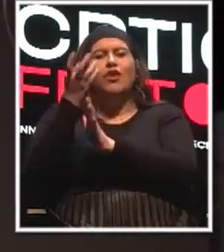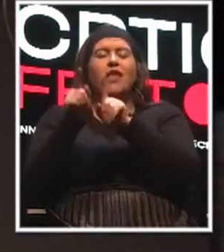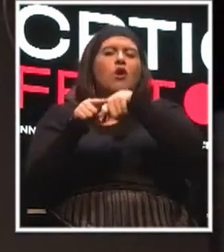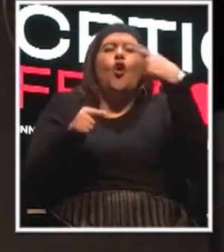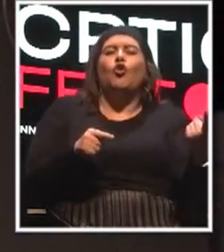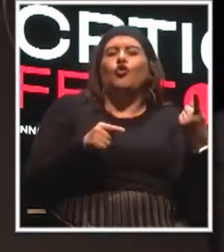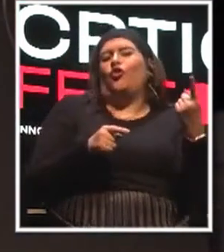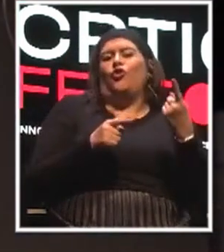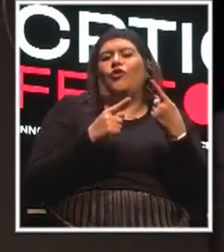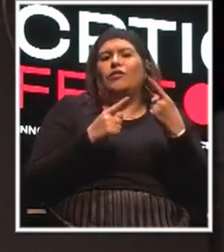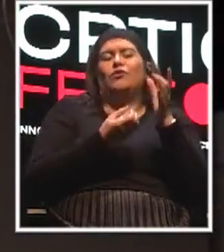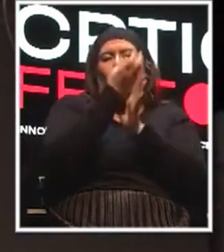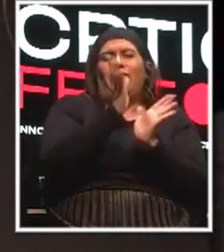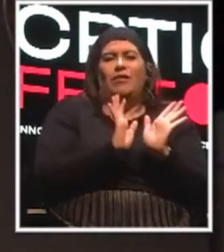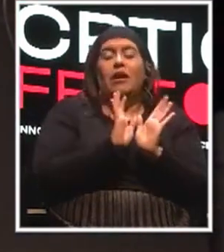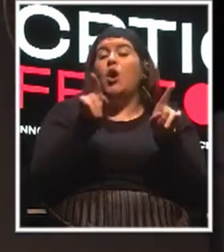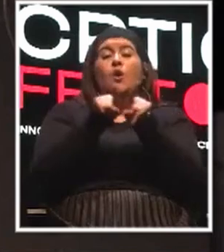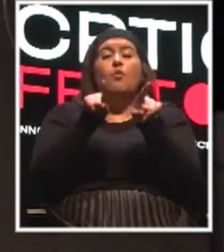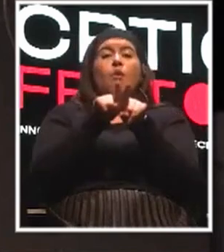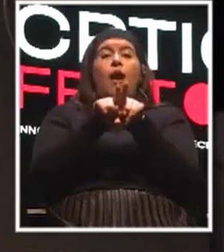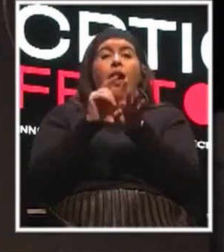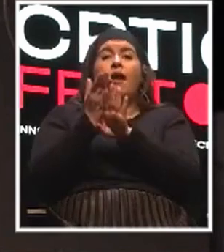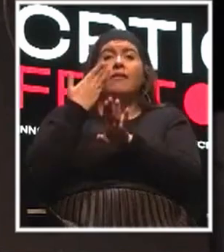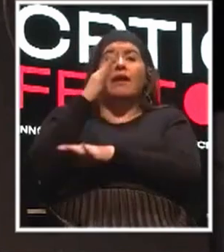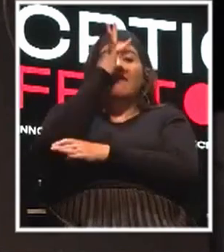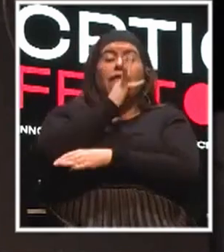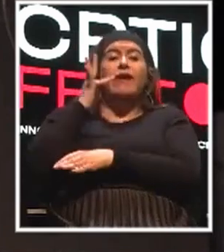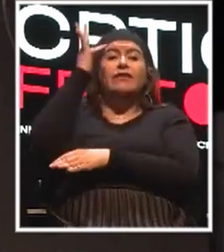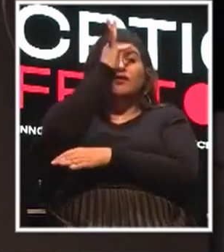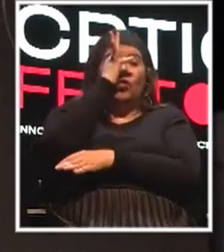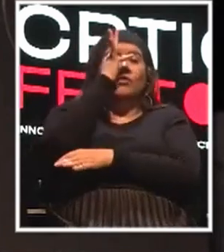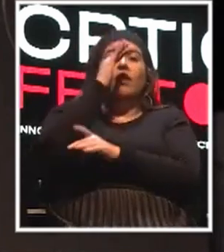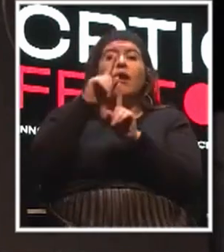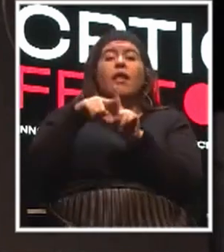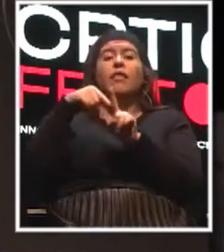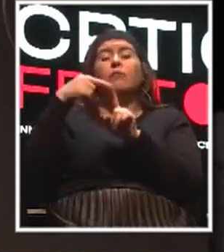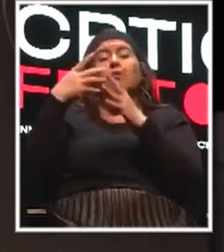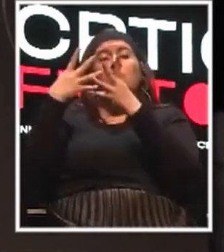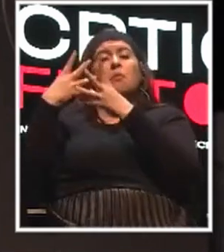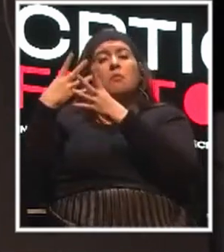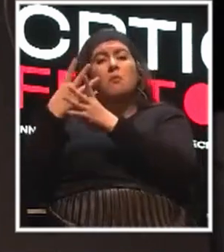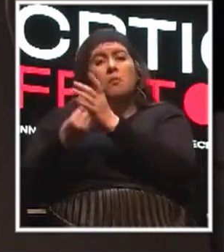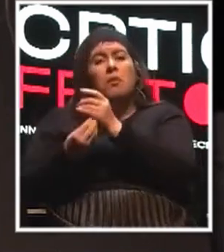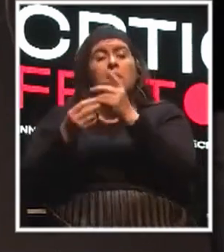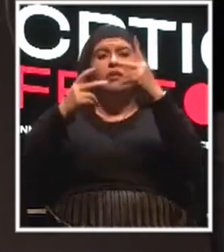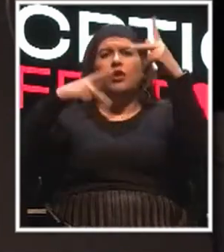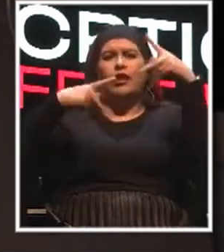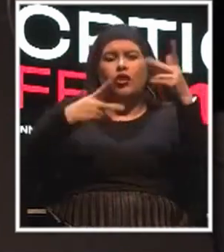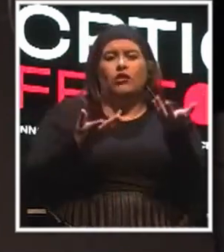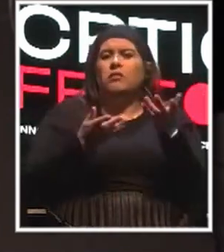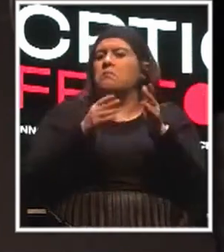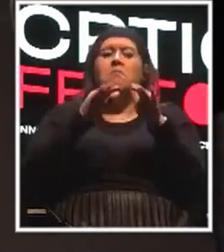as, Facebook was eroded by TikTok. And it's going to happen to TikTok, too. TikTok's also really interesting,